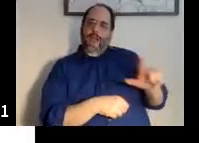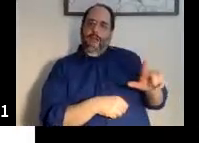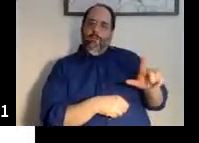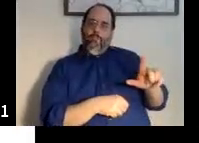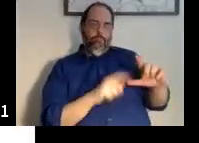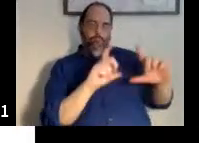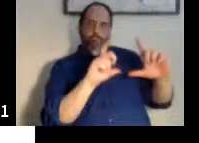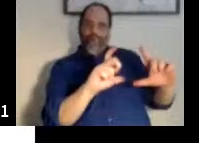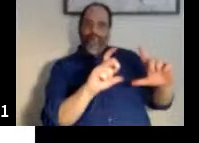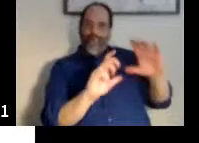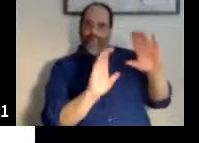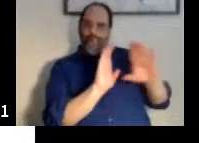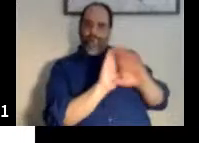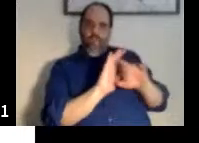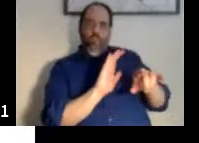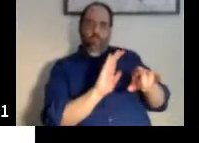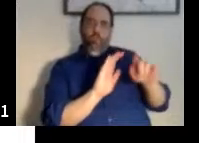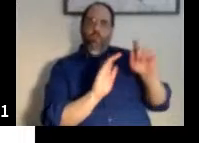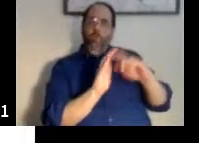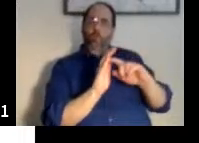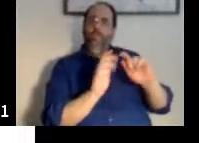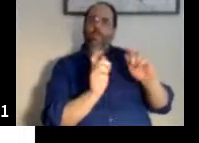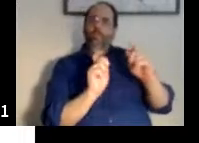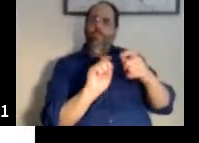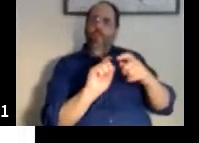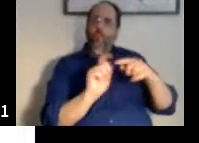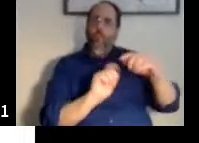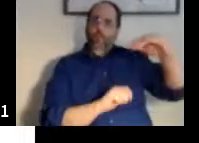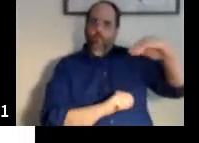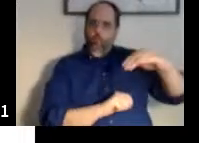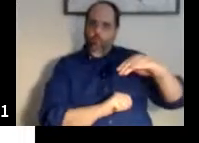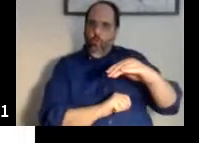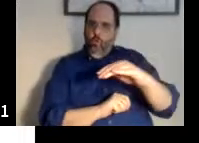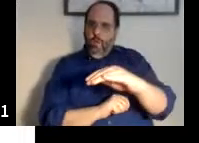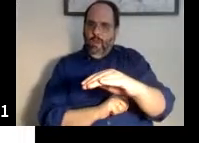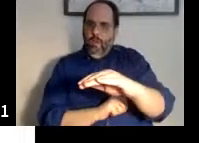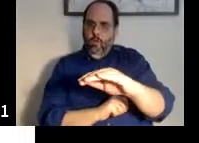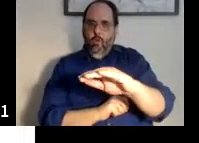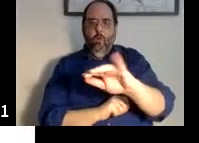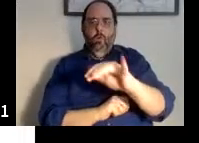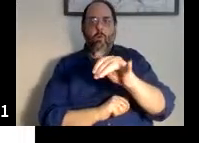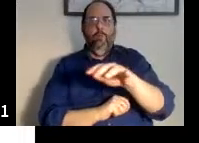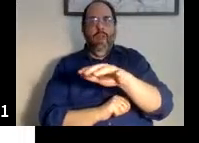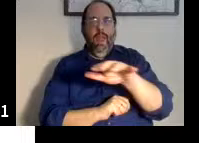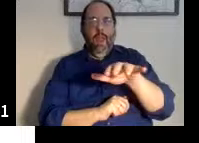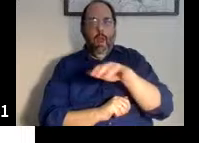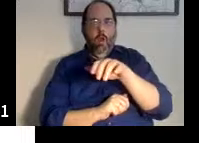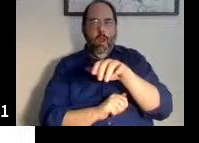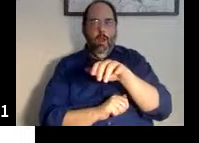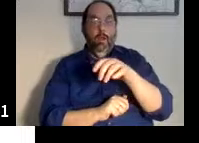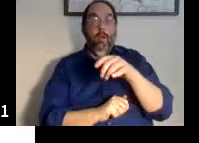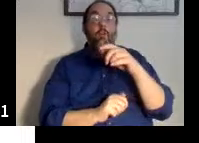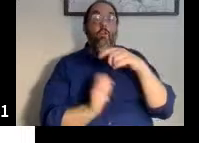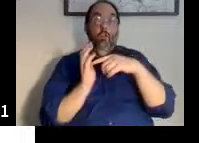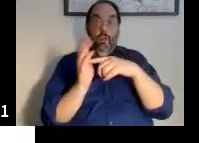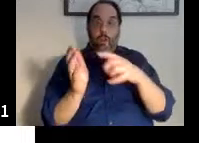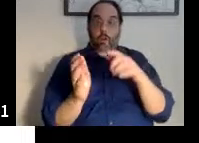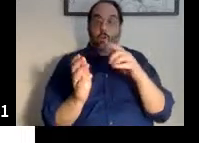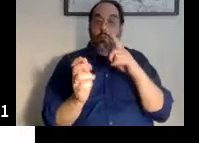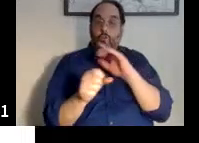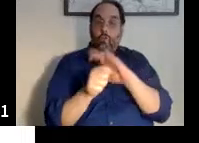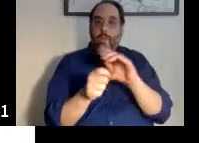say, that change in level when you're sloping into a play area, as I'm showing here, you want to make sure that that